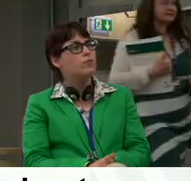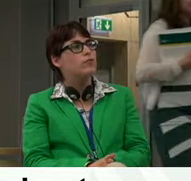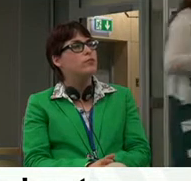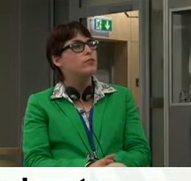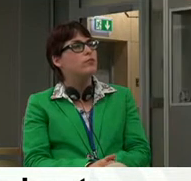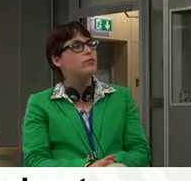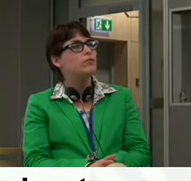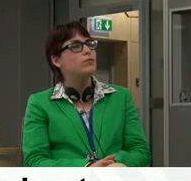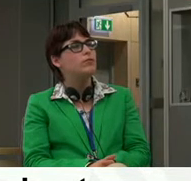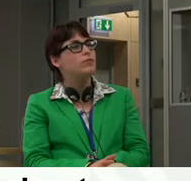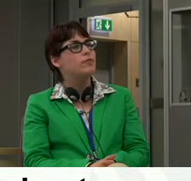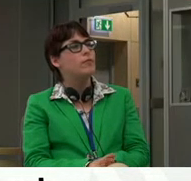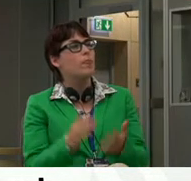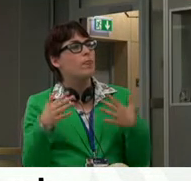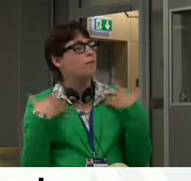and Latvian languages.